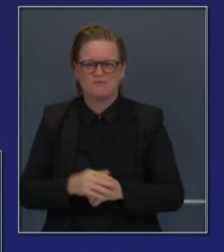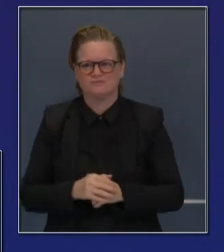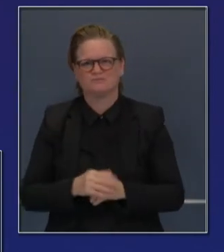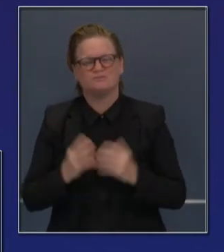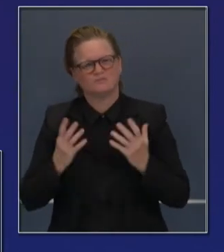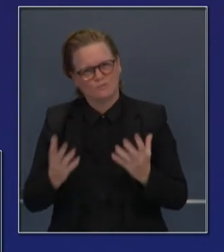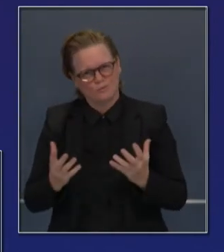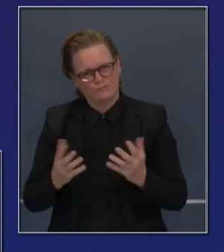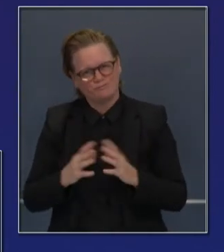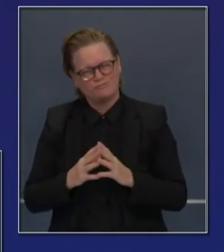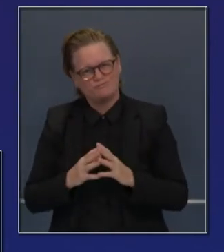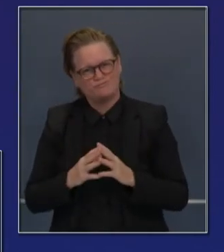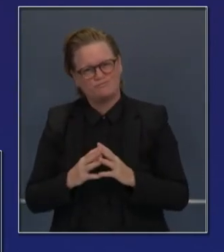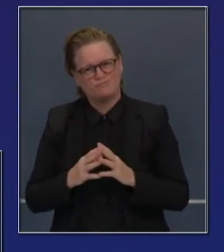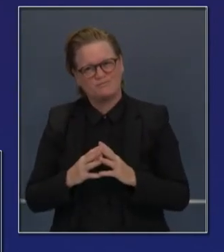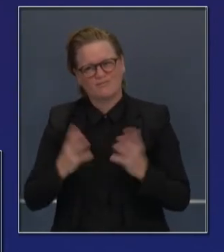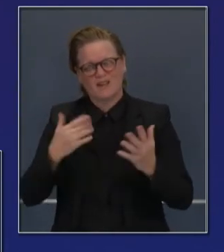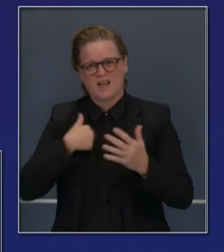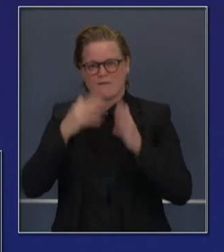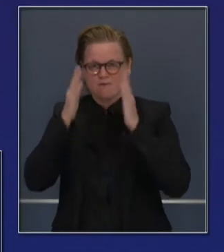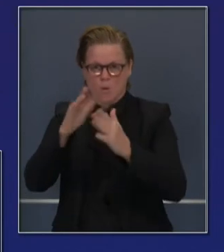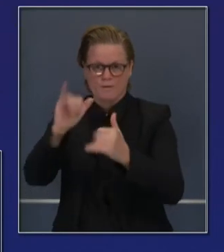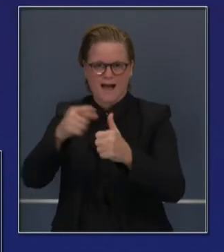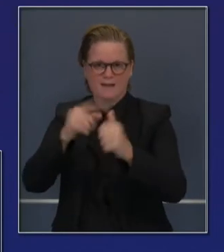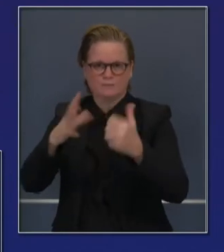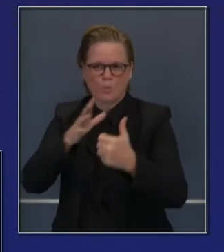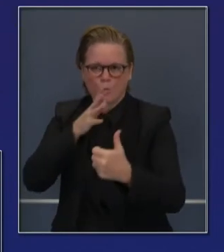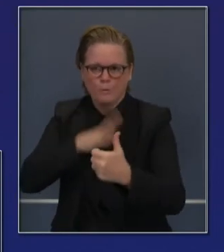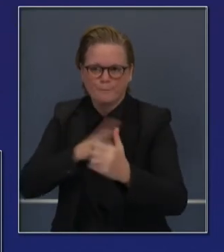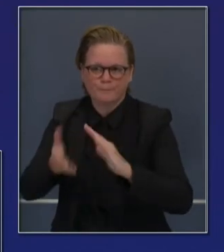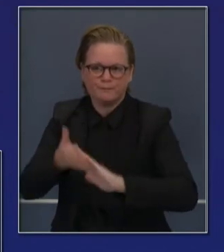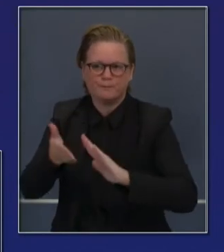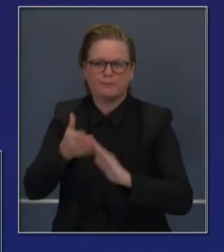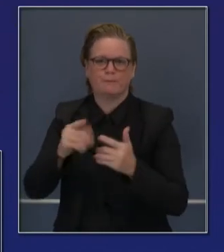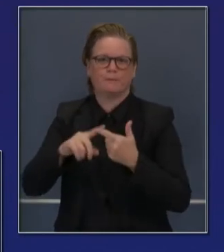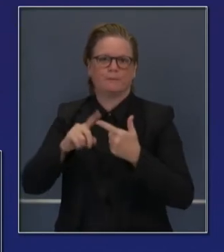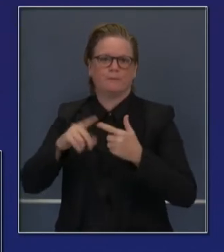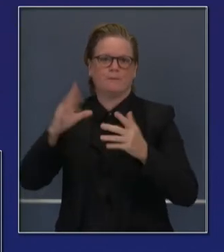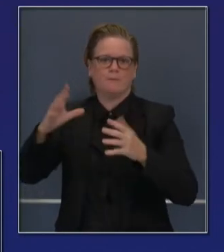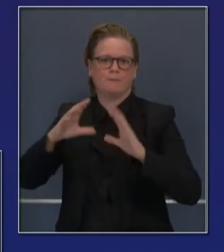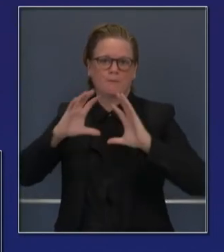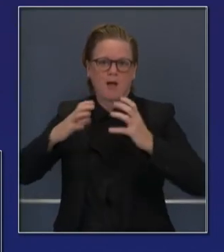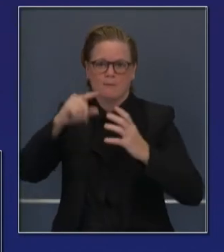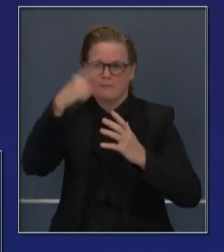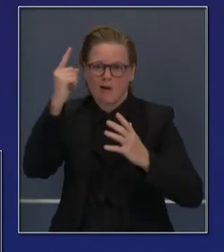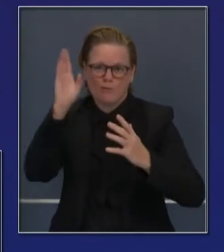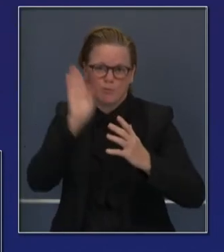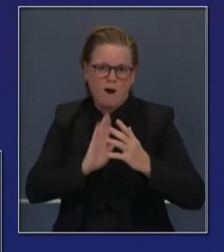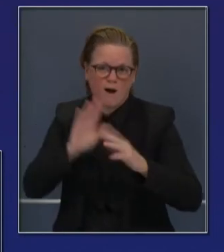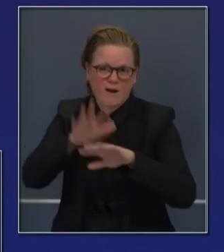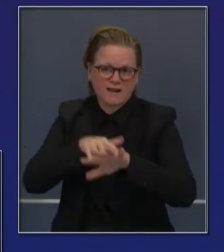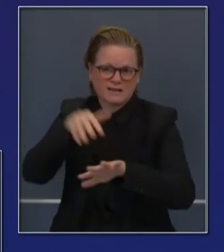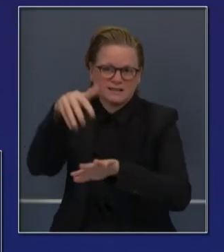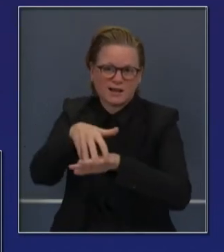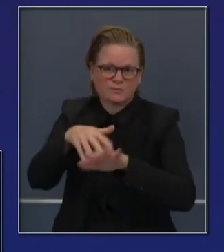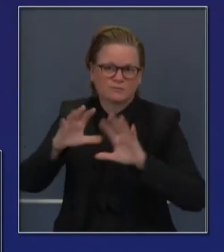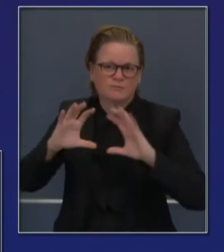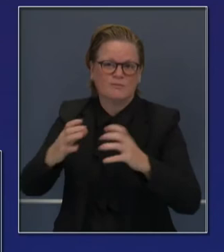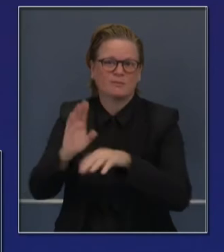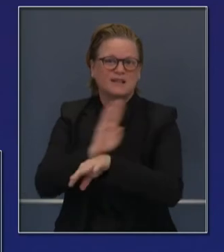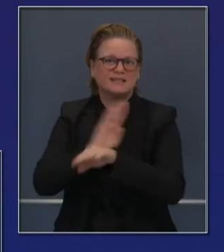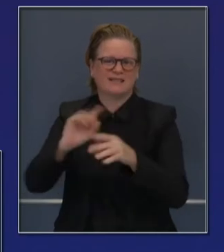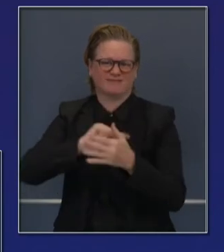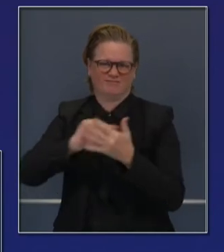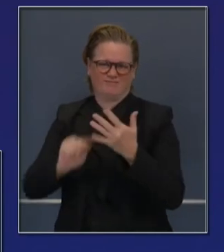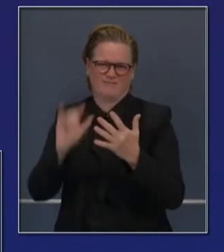and minority owned companies. And you can see we're leveraging. This is, again, all about leveraging. It's not just the $100